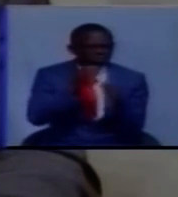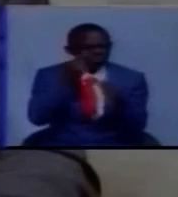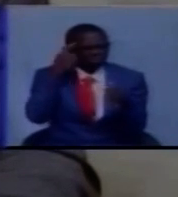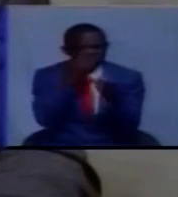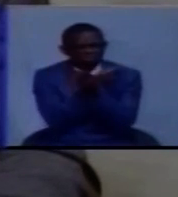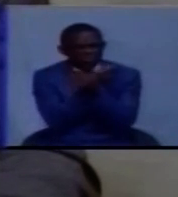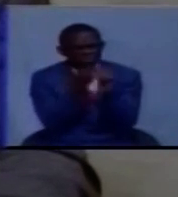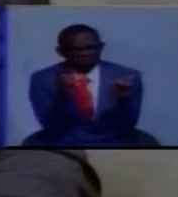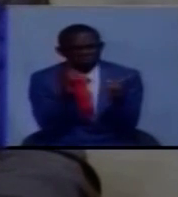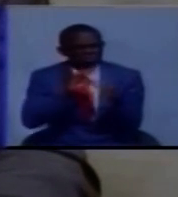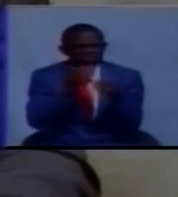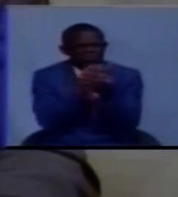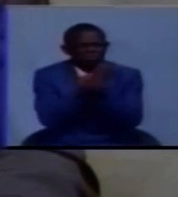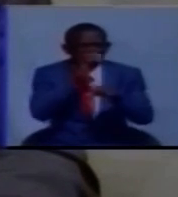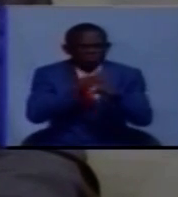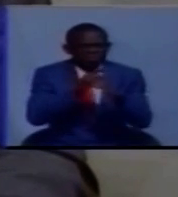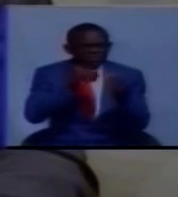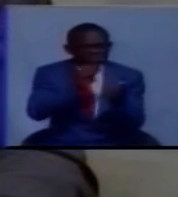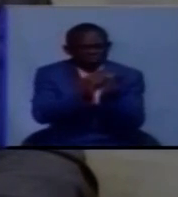been abused. Well,